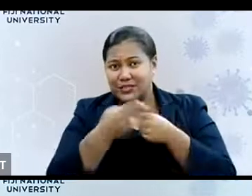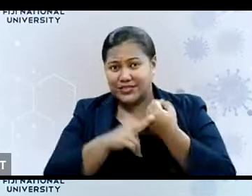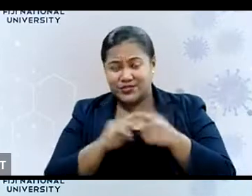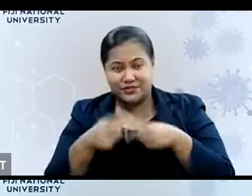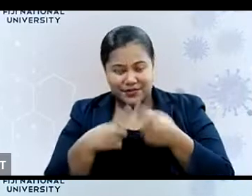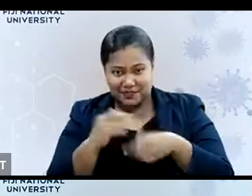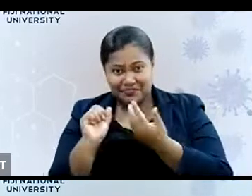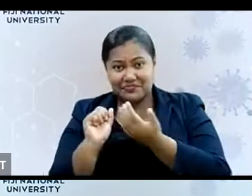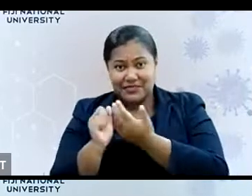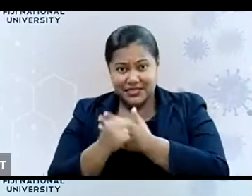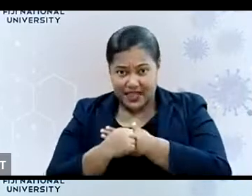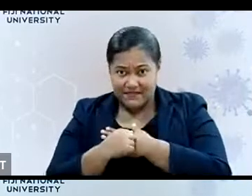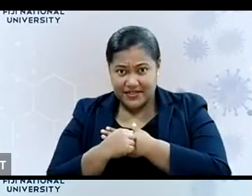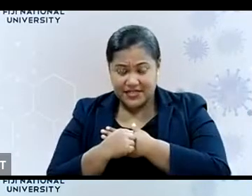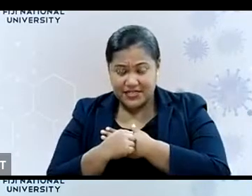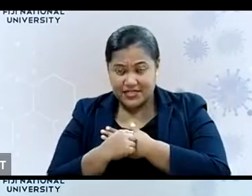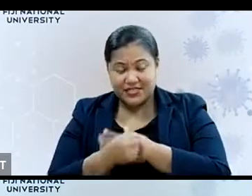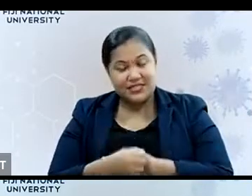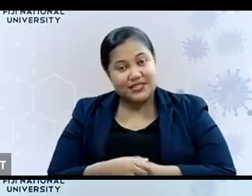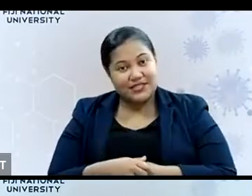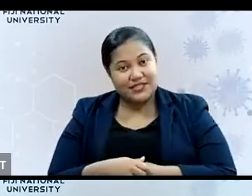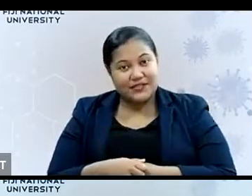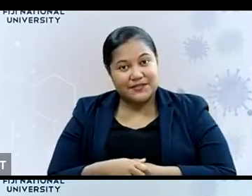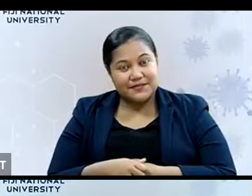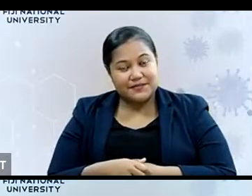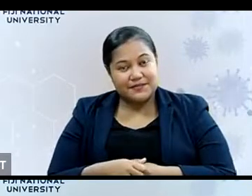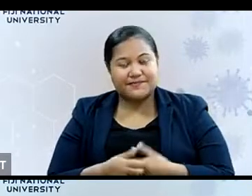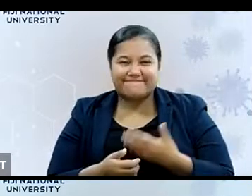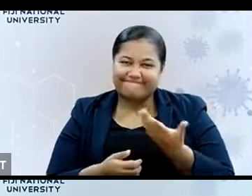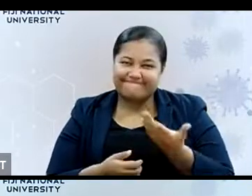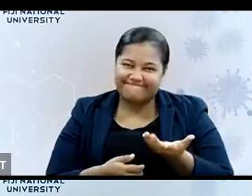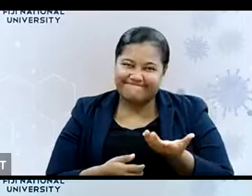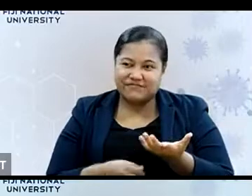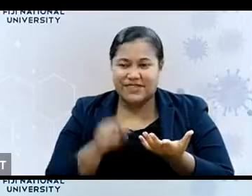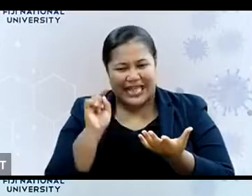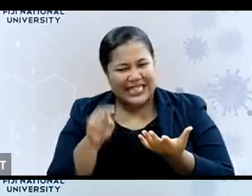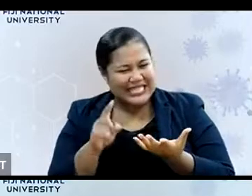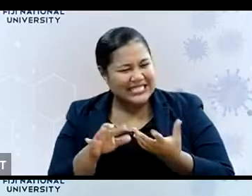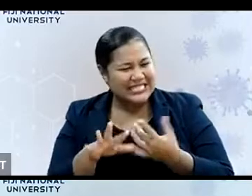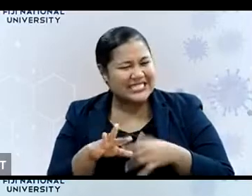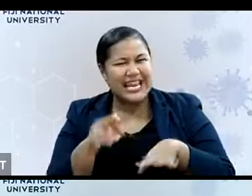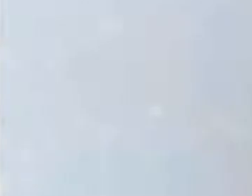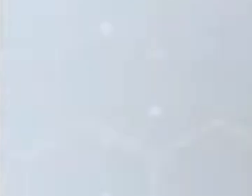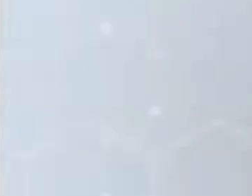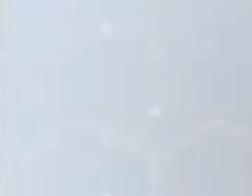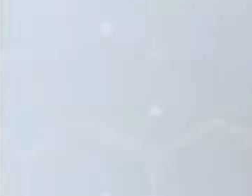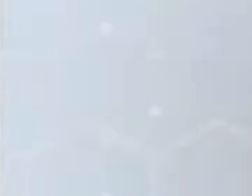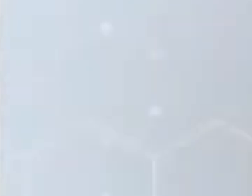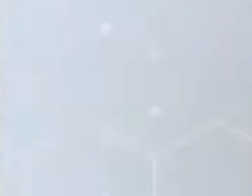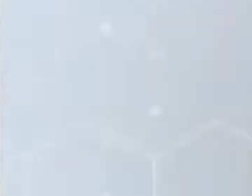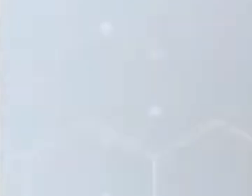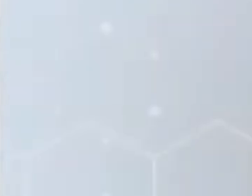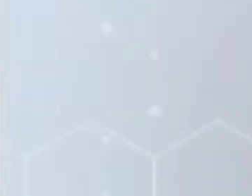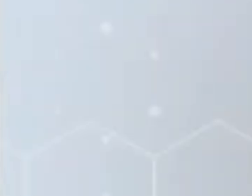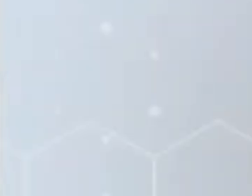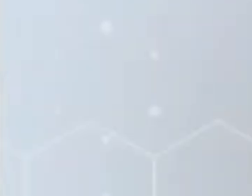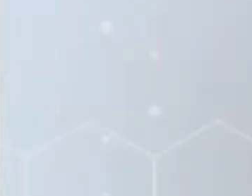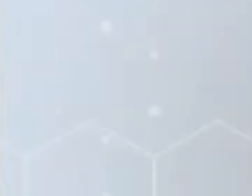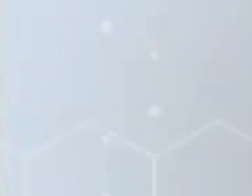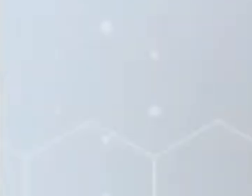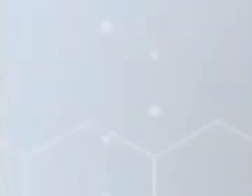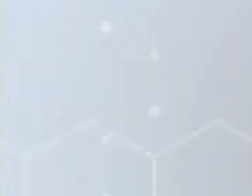think, is that this rare clotting problem, which was previously something which we just hadn't seen